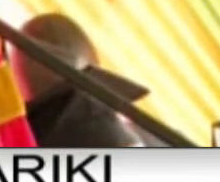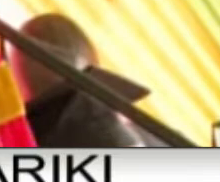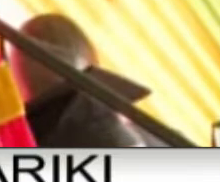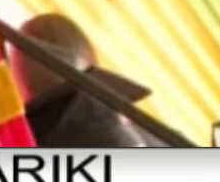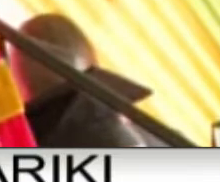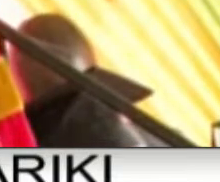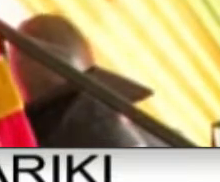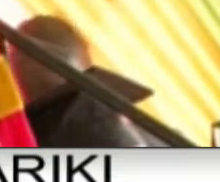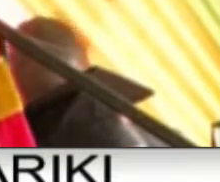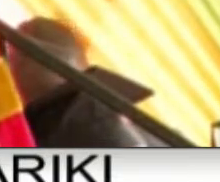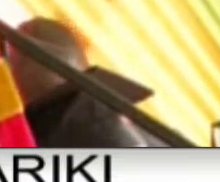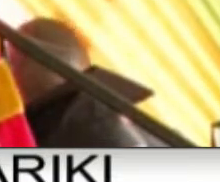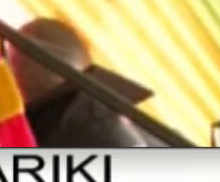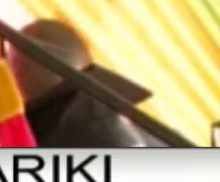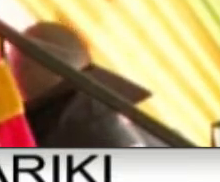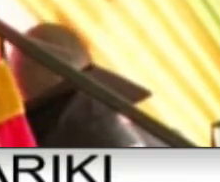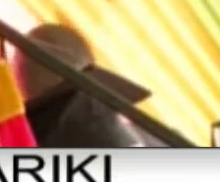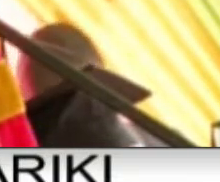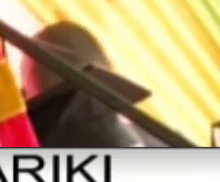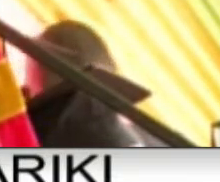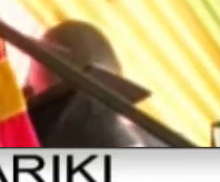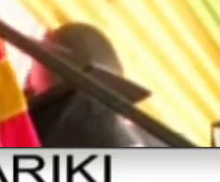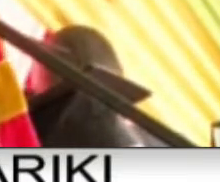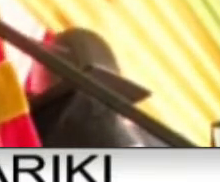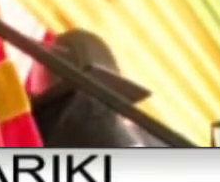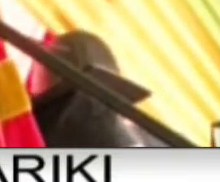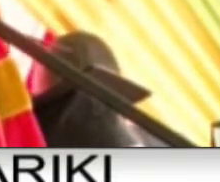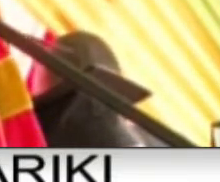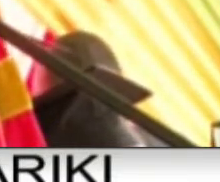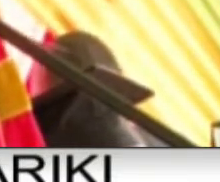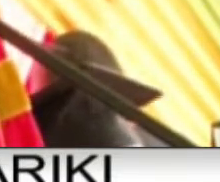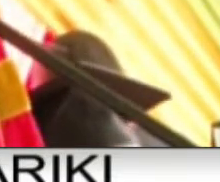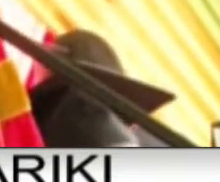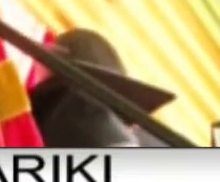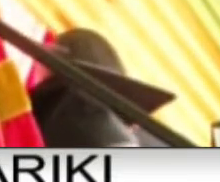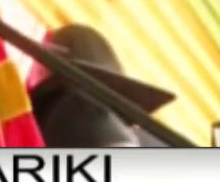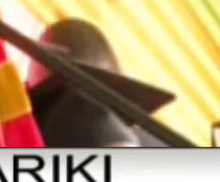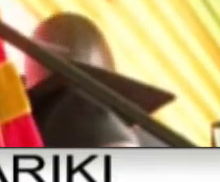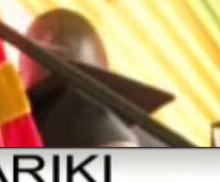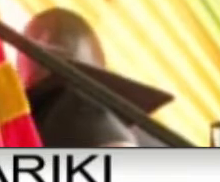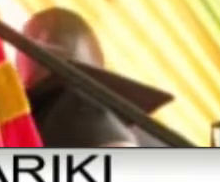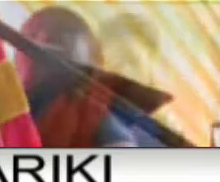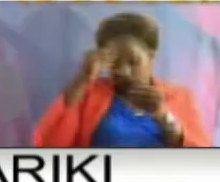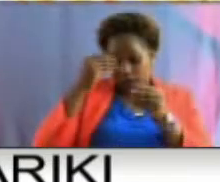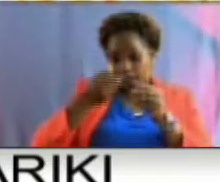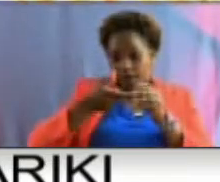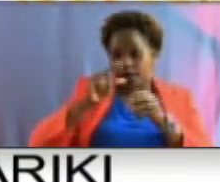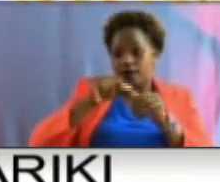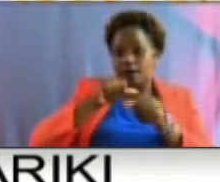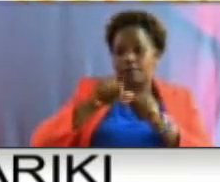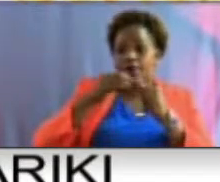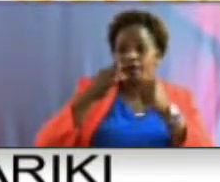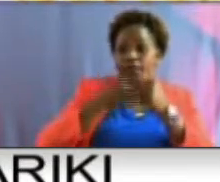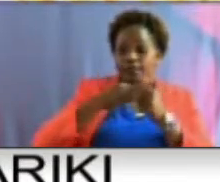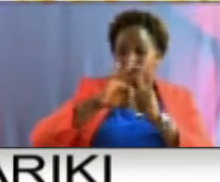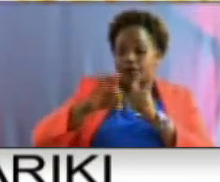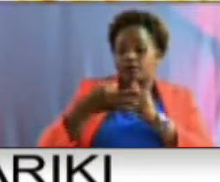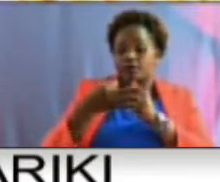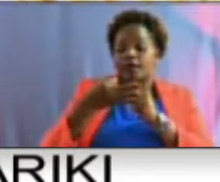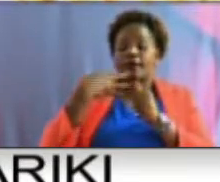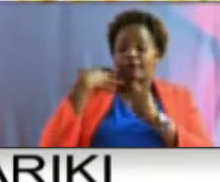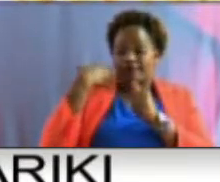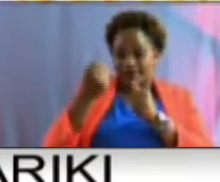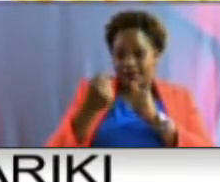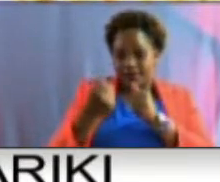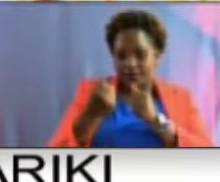to a full-fledged university 5 years ago. Student numbers now stand at around